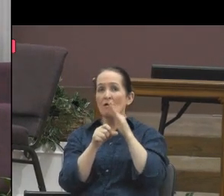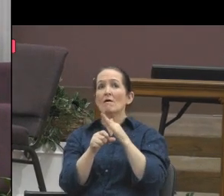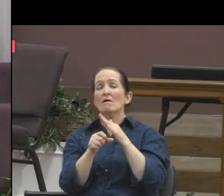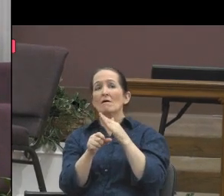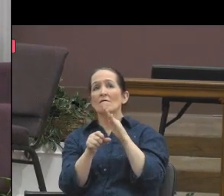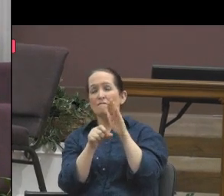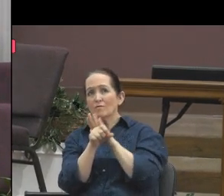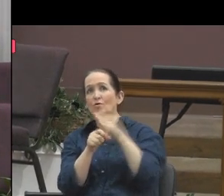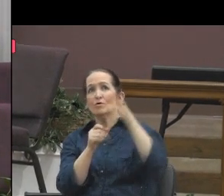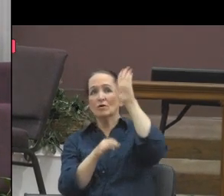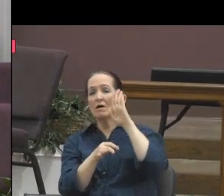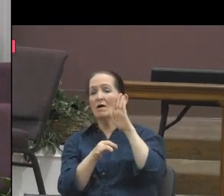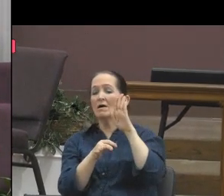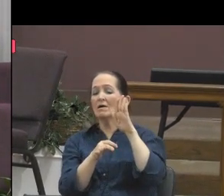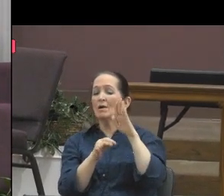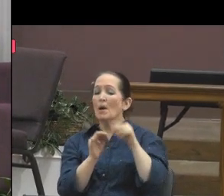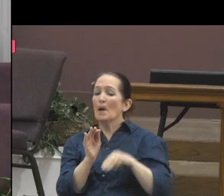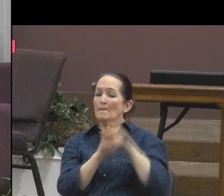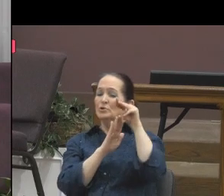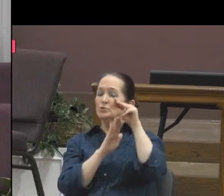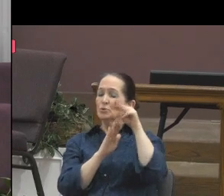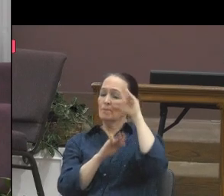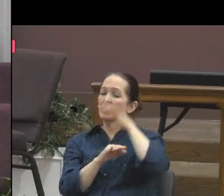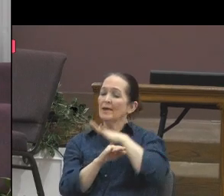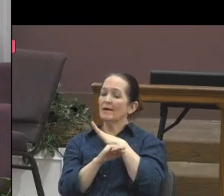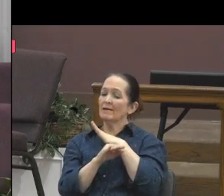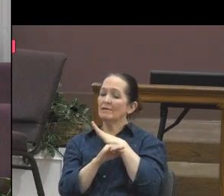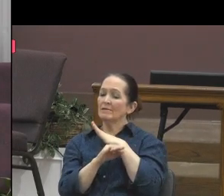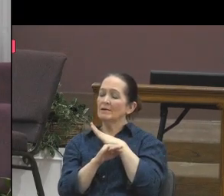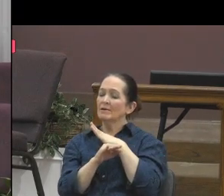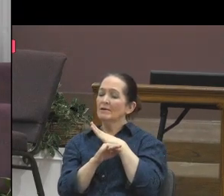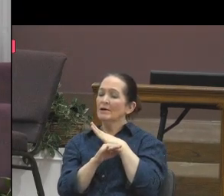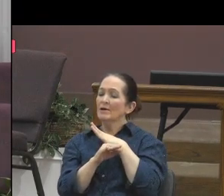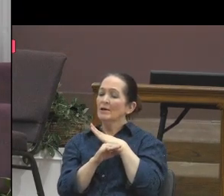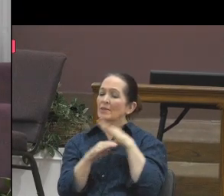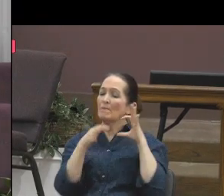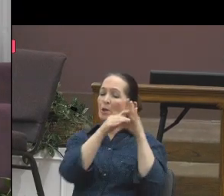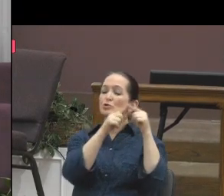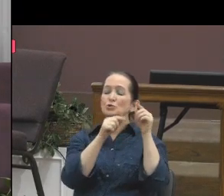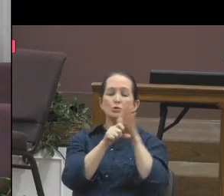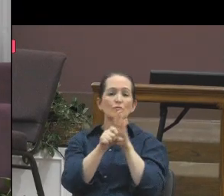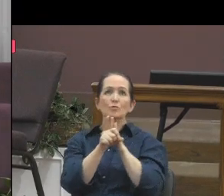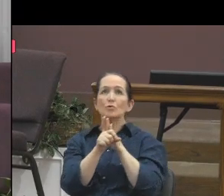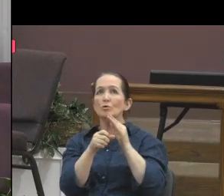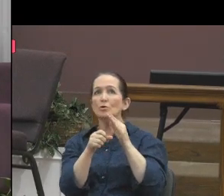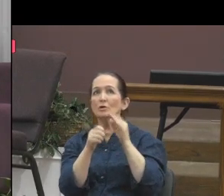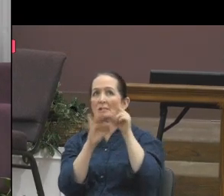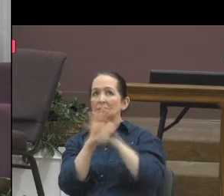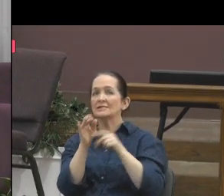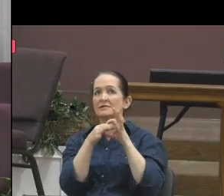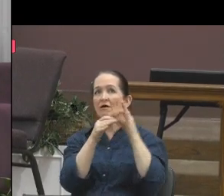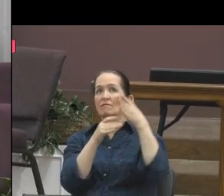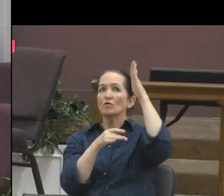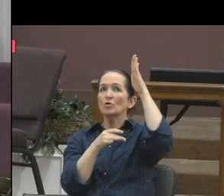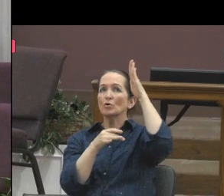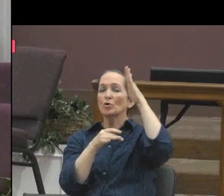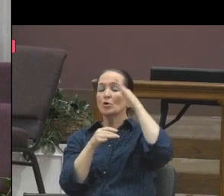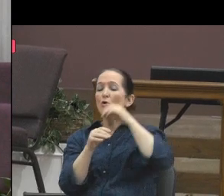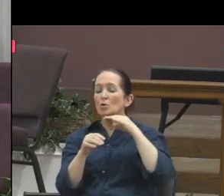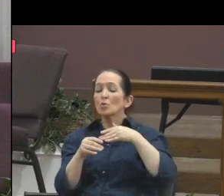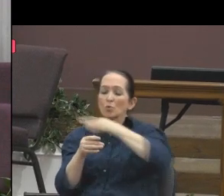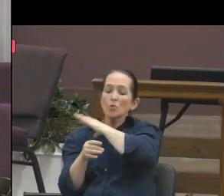of the stature which belongs to the fullness of Christ. As a result, we are no longer to be children,